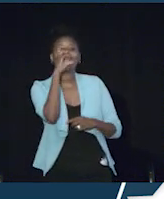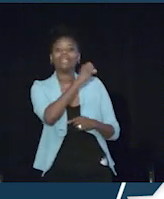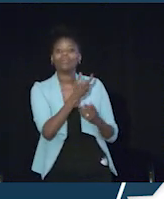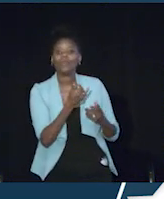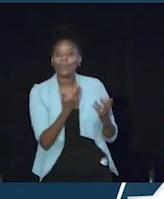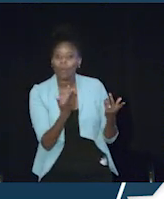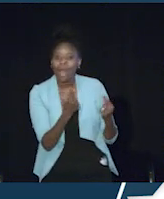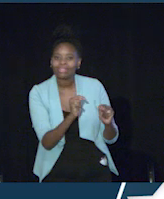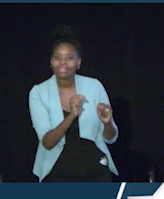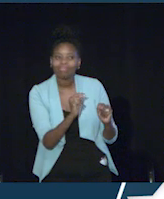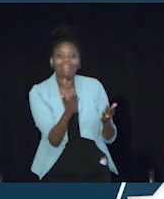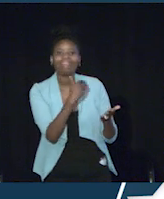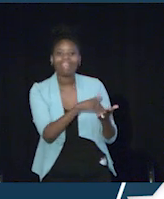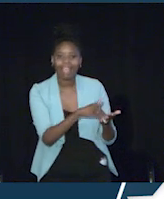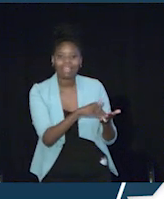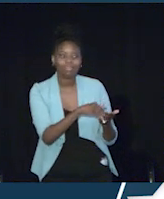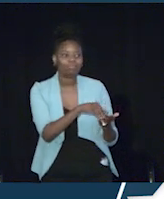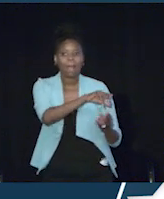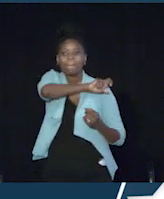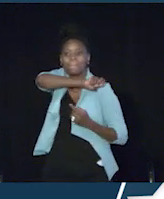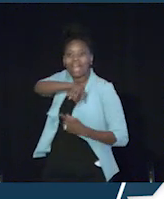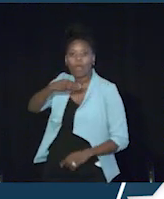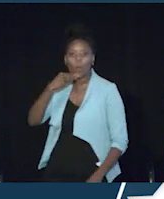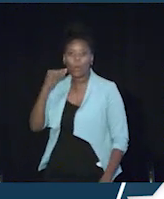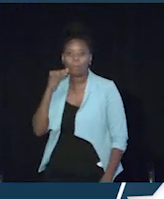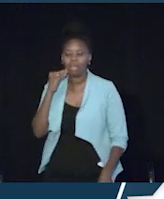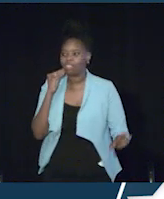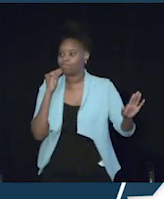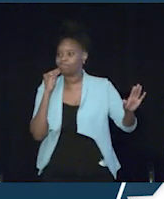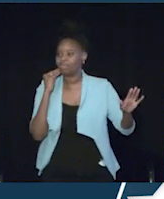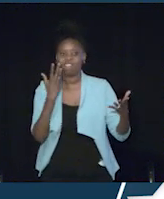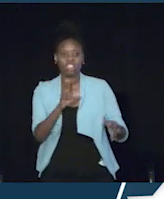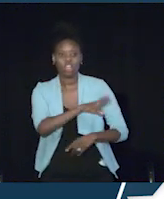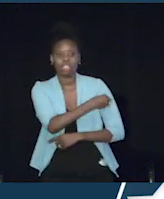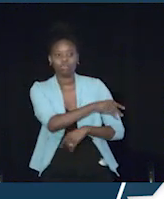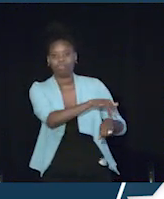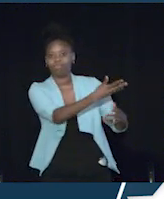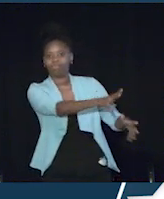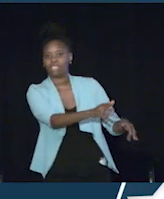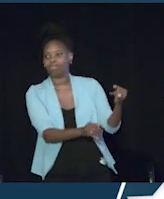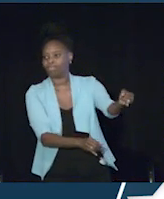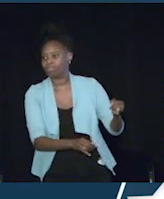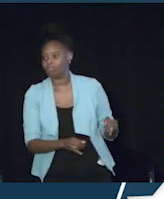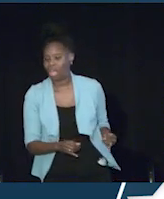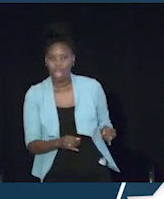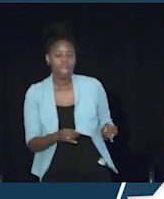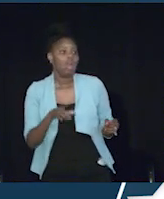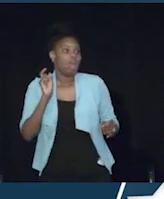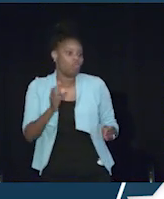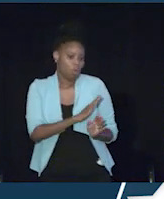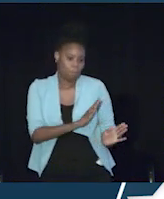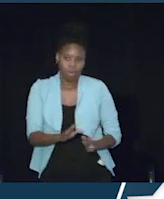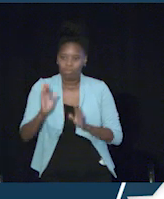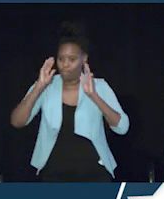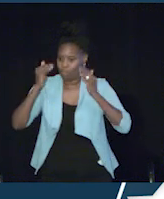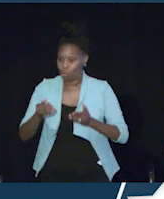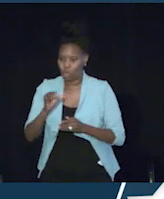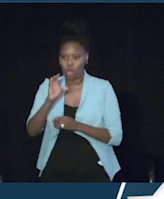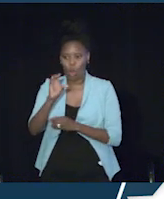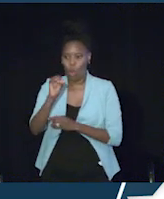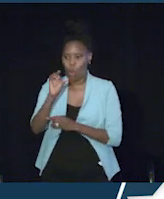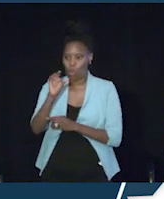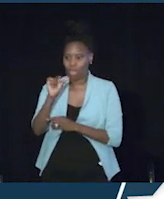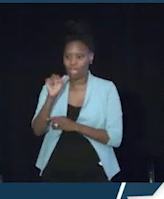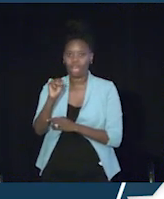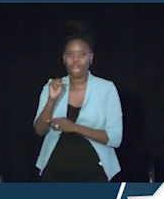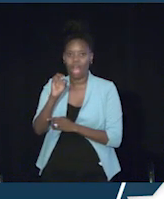couldn't figure. And so I'm like, all right, well, I'm done with hospitals. I got to prep for this colonoscopy. So I'm prepping. And